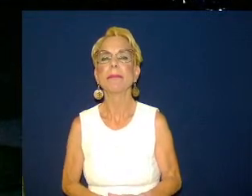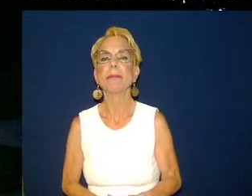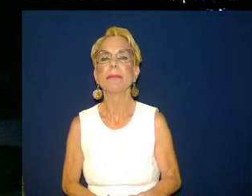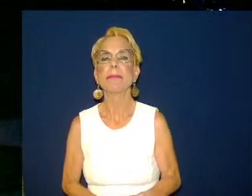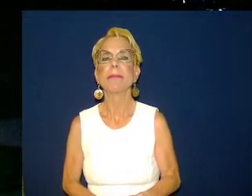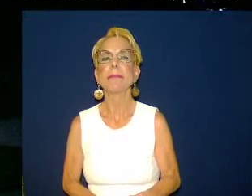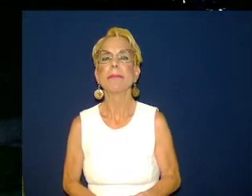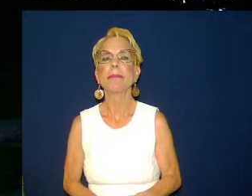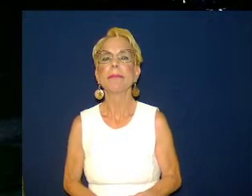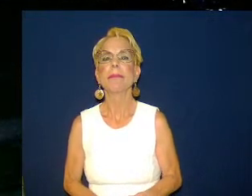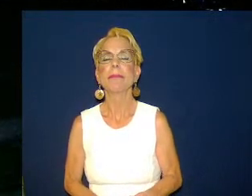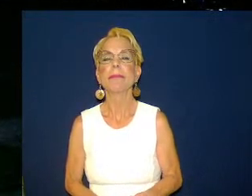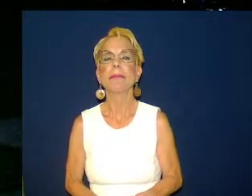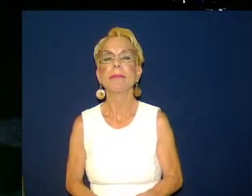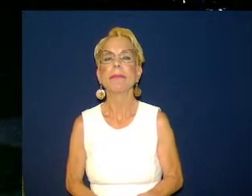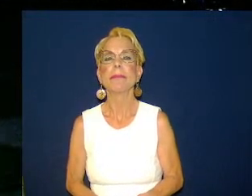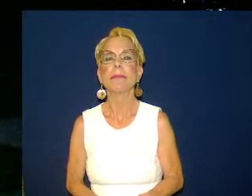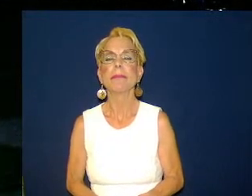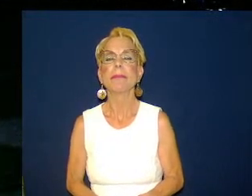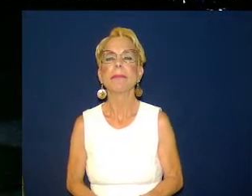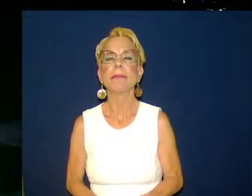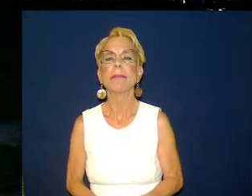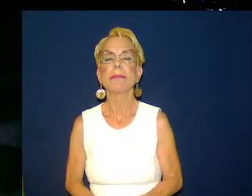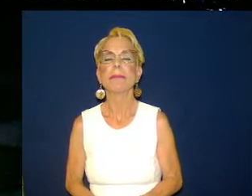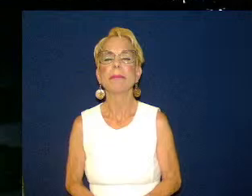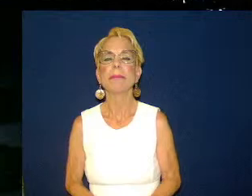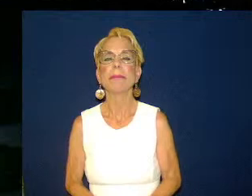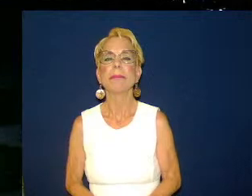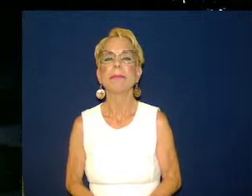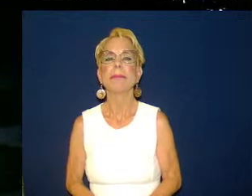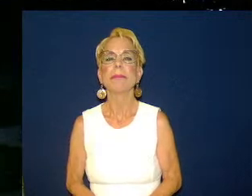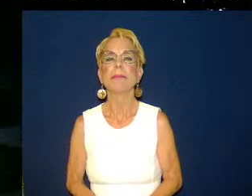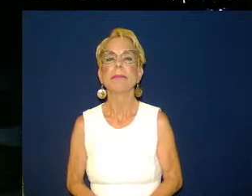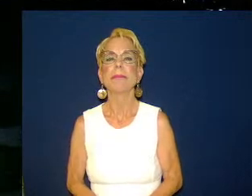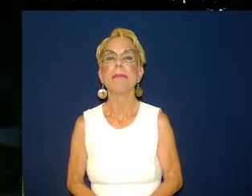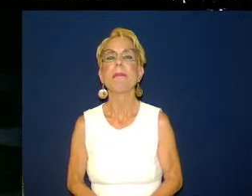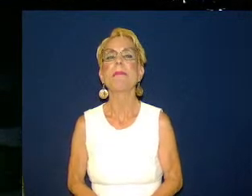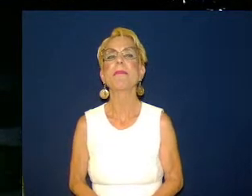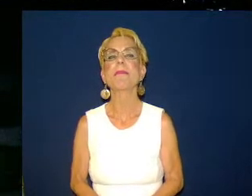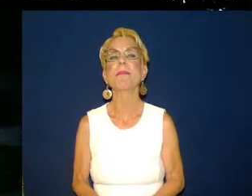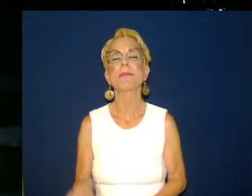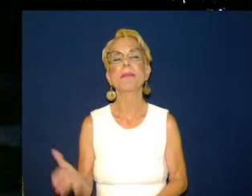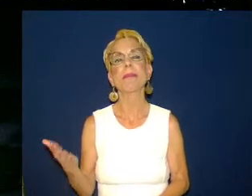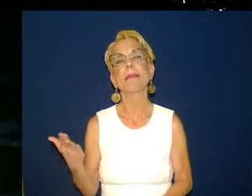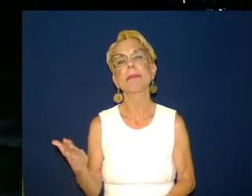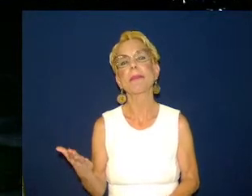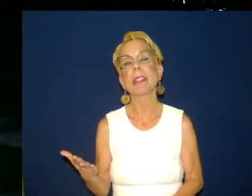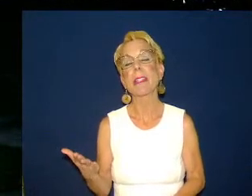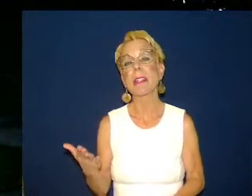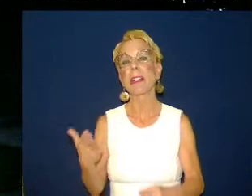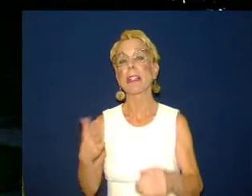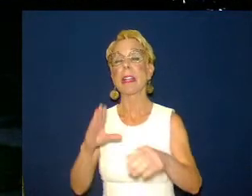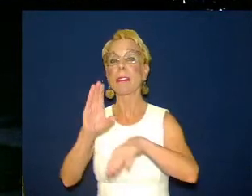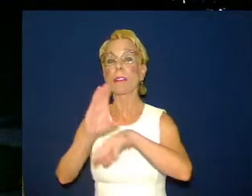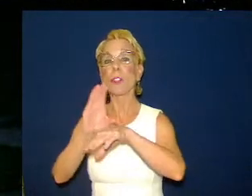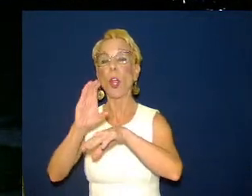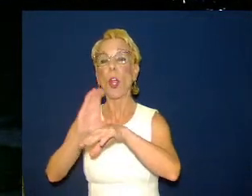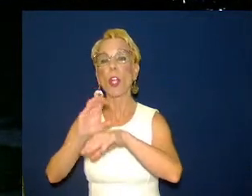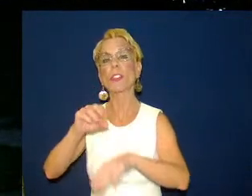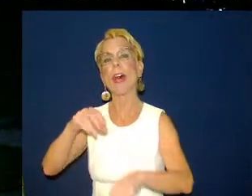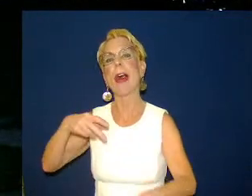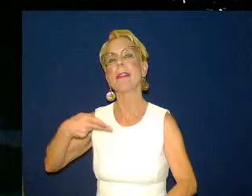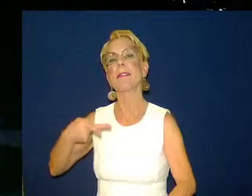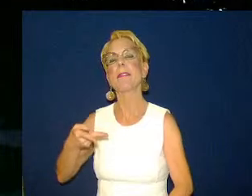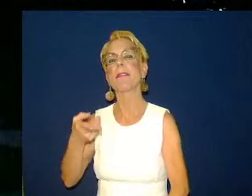the church at Philadelphia an opportunity for optimism. It's when he said these words.